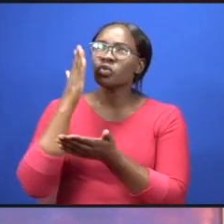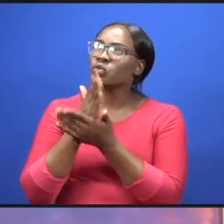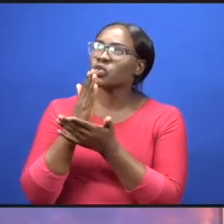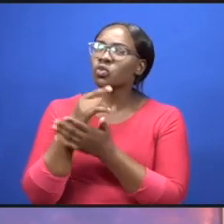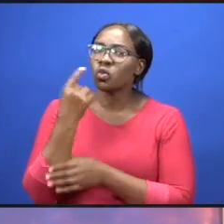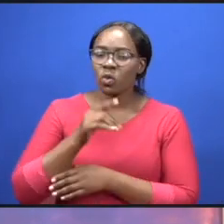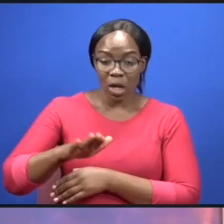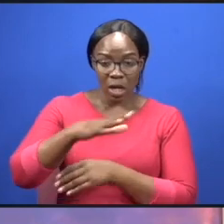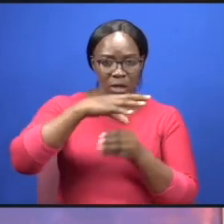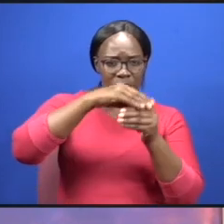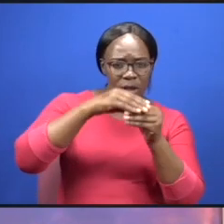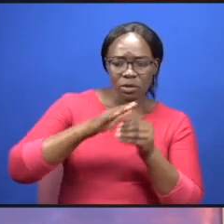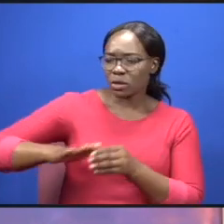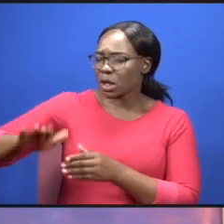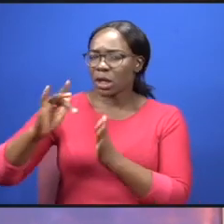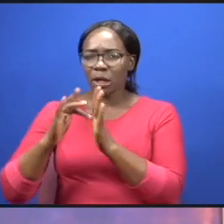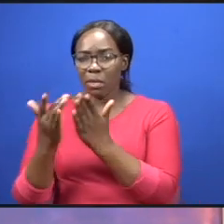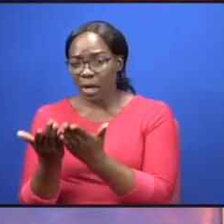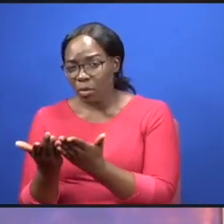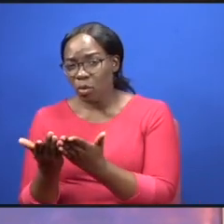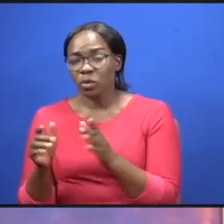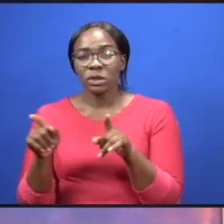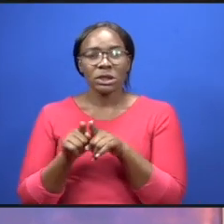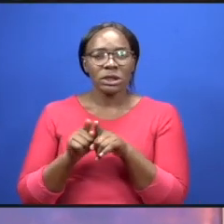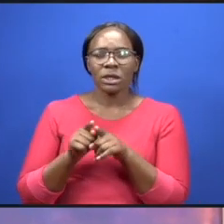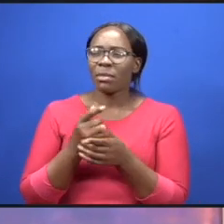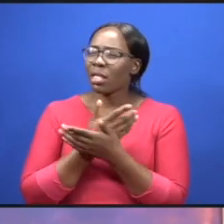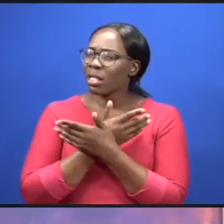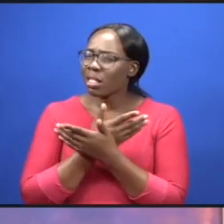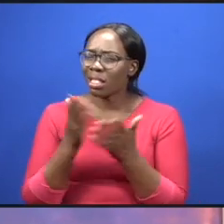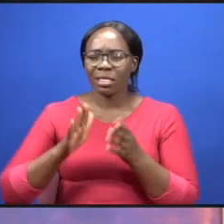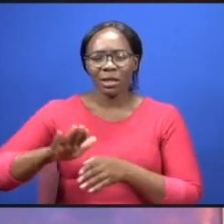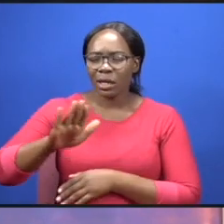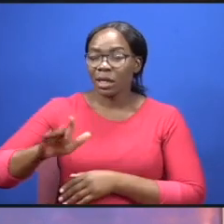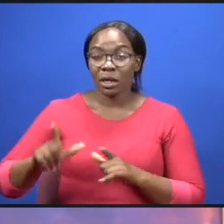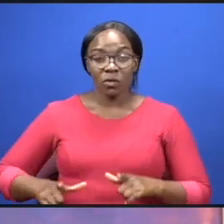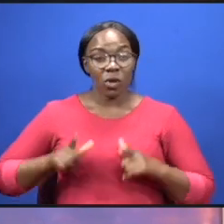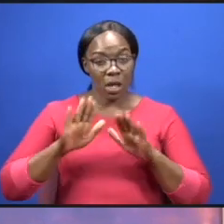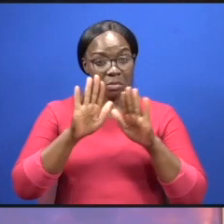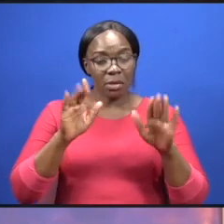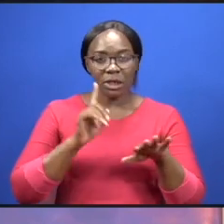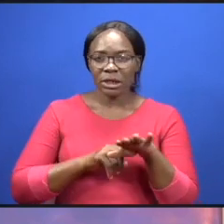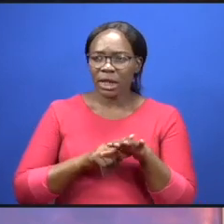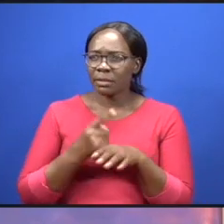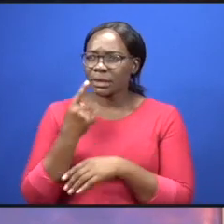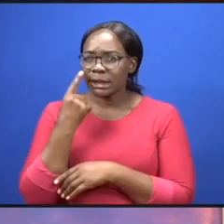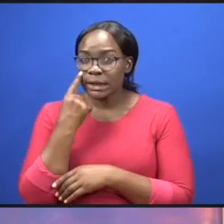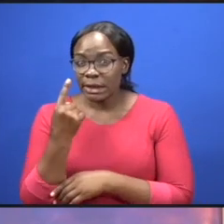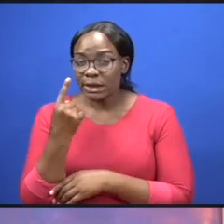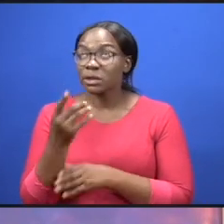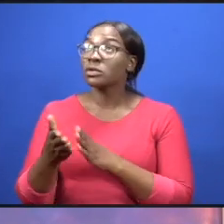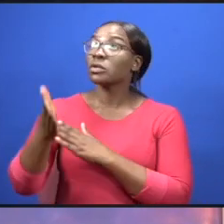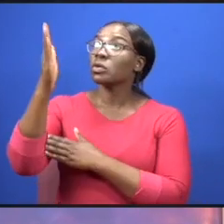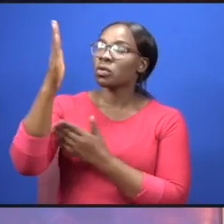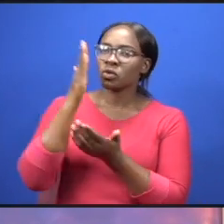in creation, and in the scriptures, and in all of our lives, when we catch a glimpse, when we get a revelation